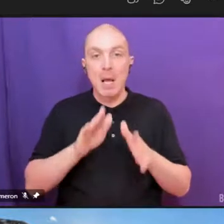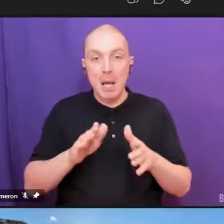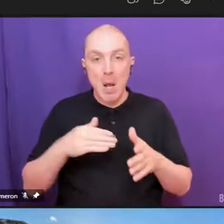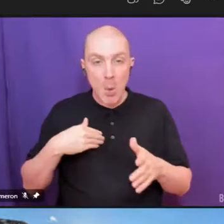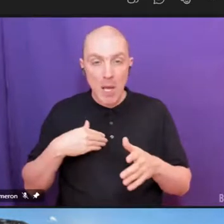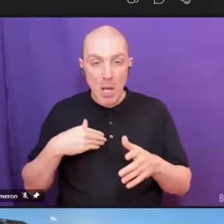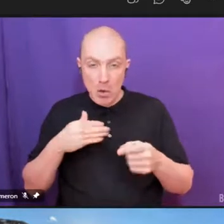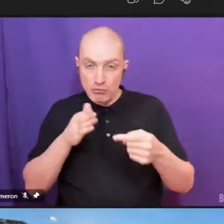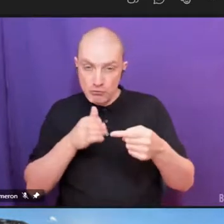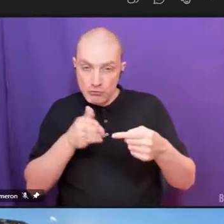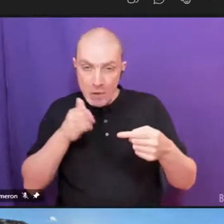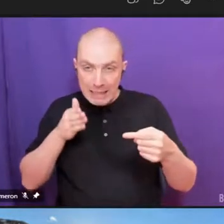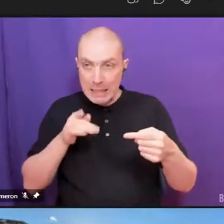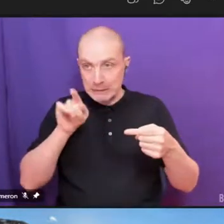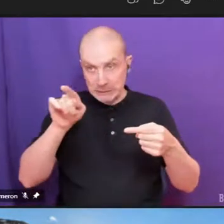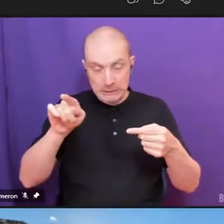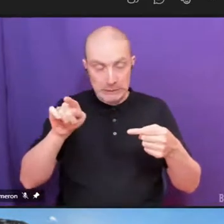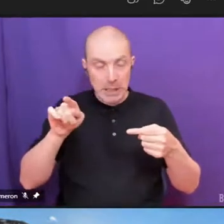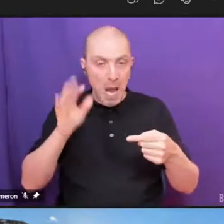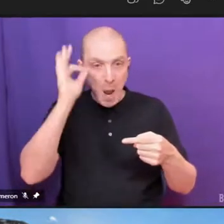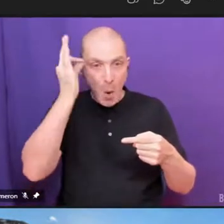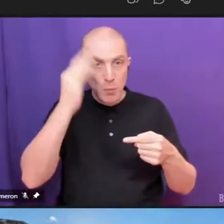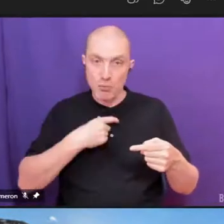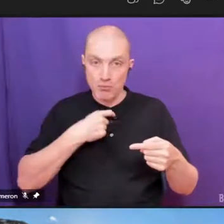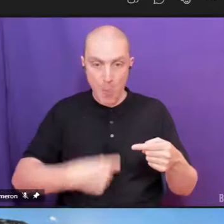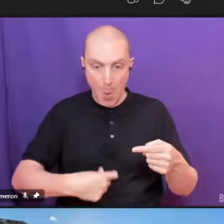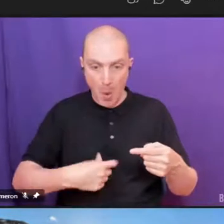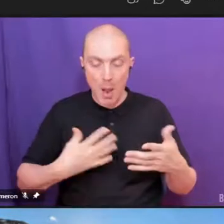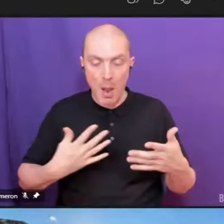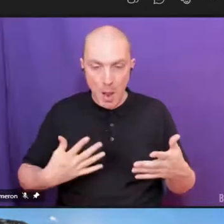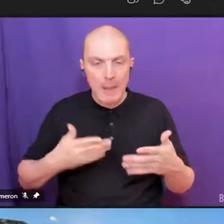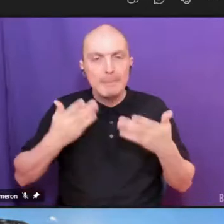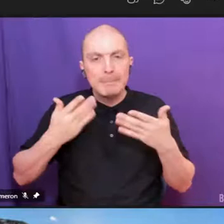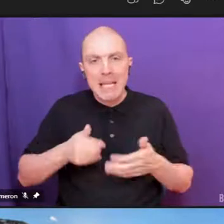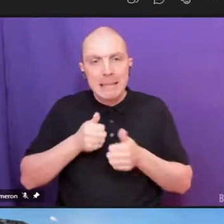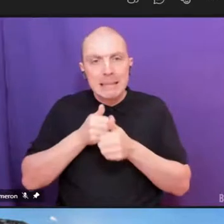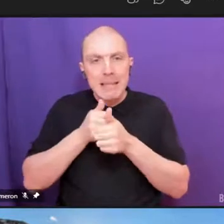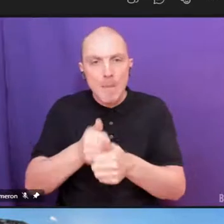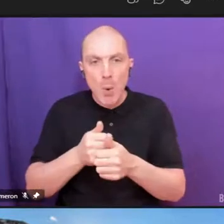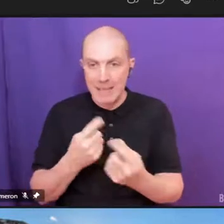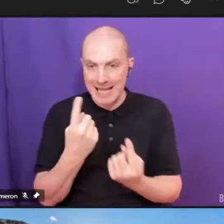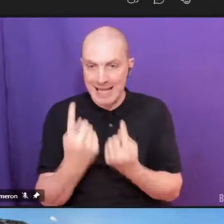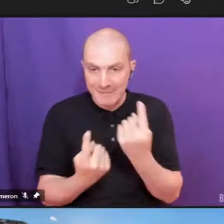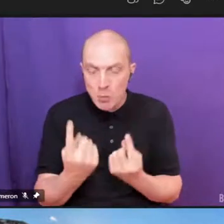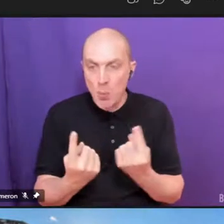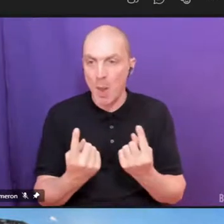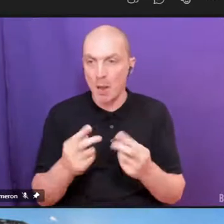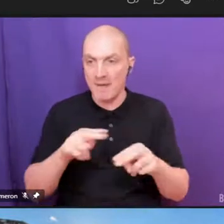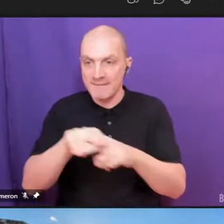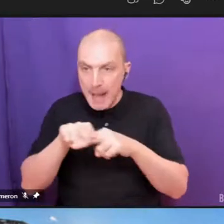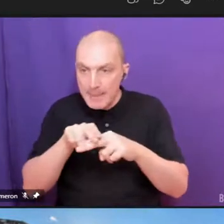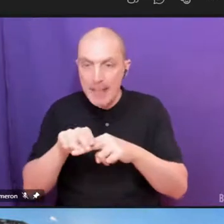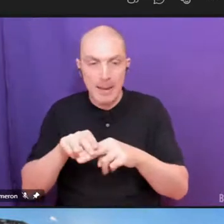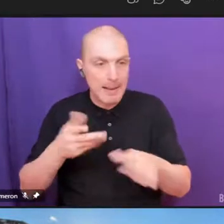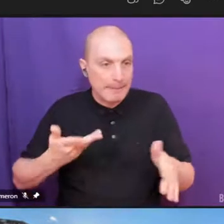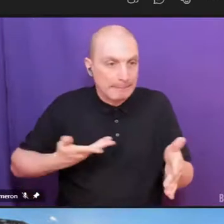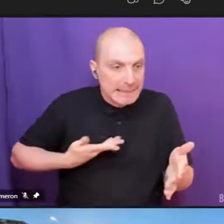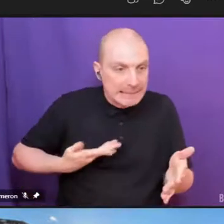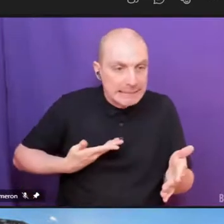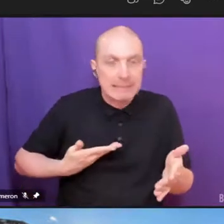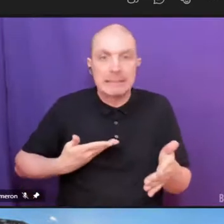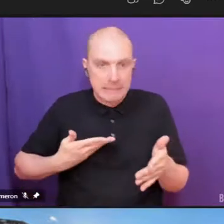that the Council has played in supporting individuals, families and businesses through the financial burden of the